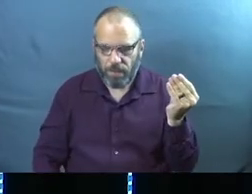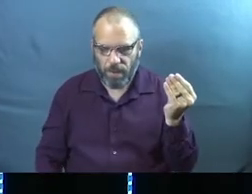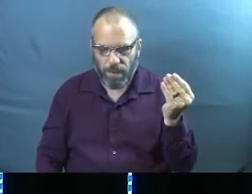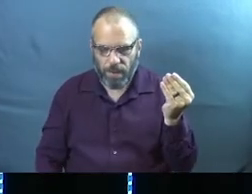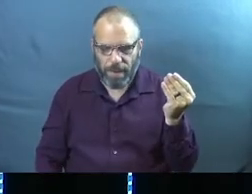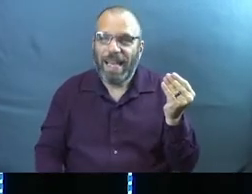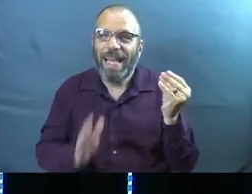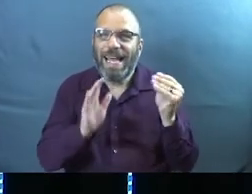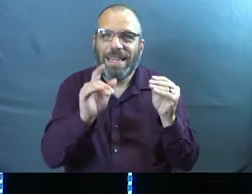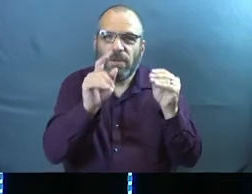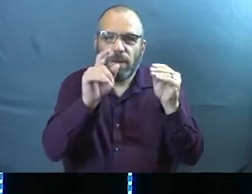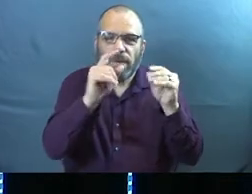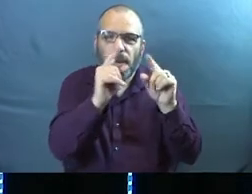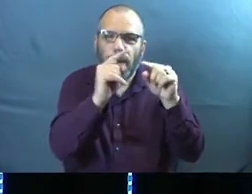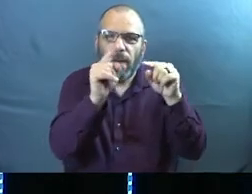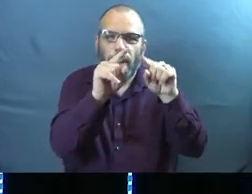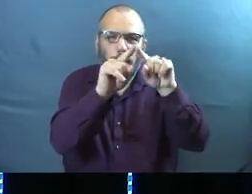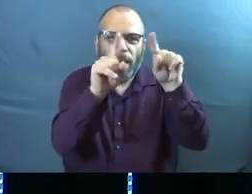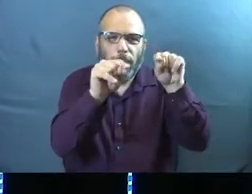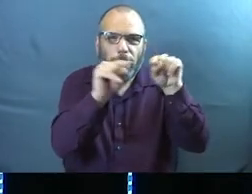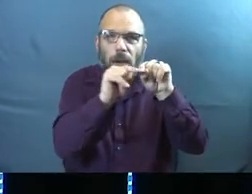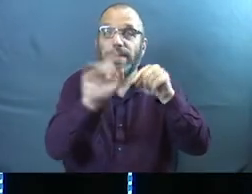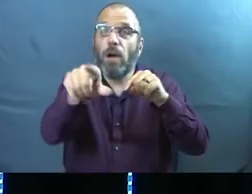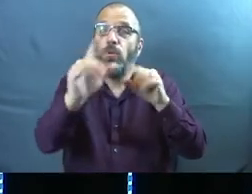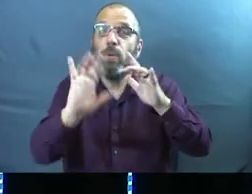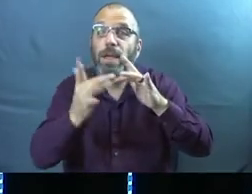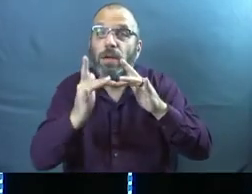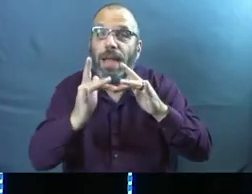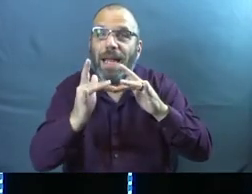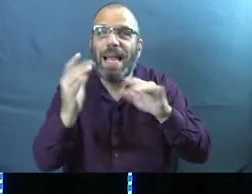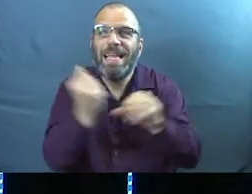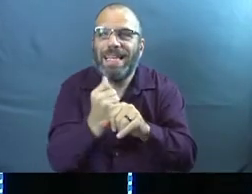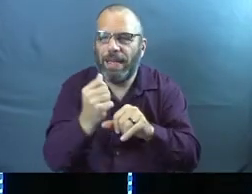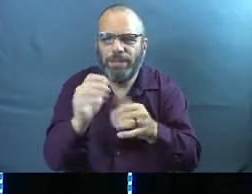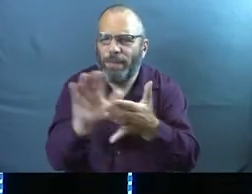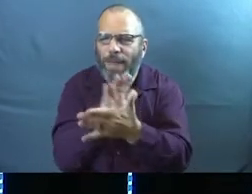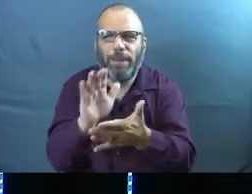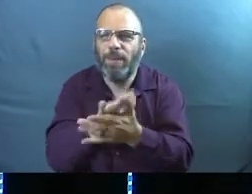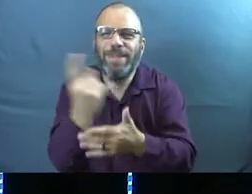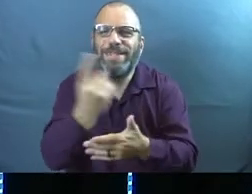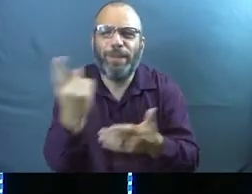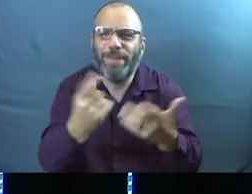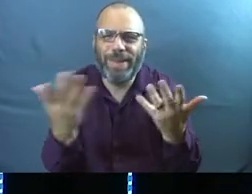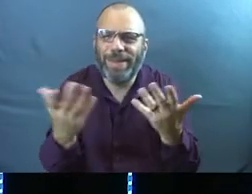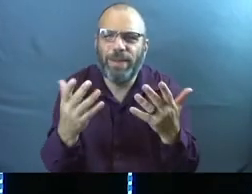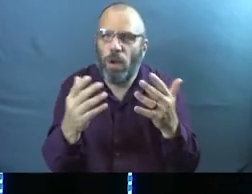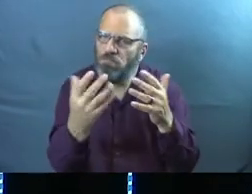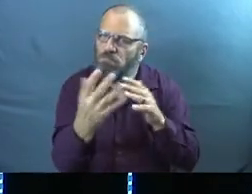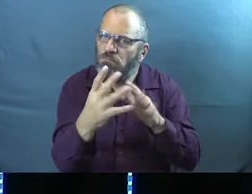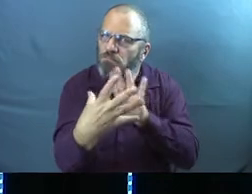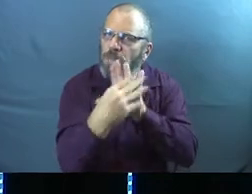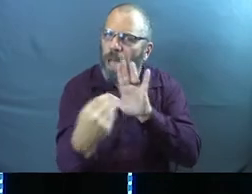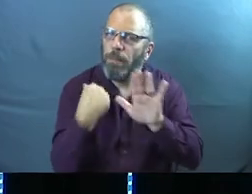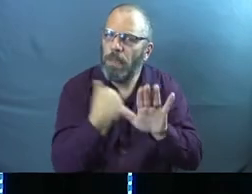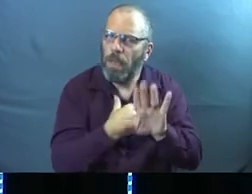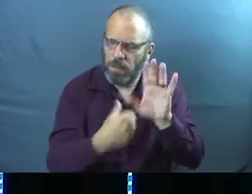It's got a little box. You folks online, grab a post-it note or something. You can do this with us.